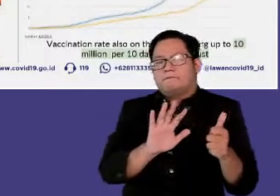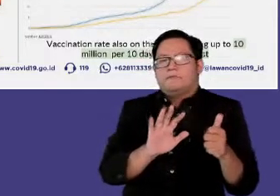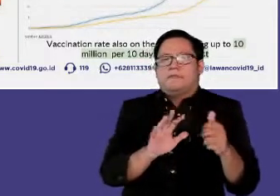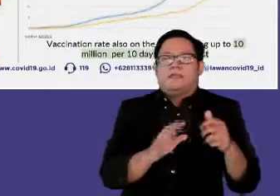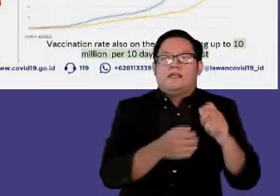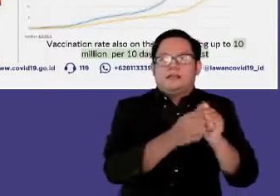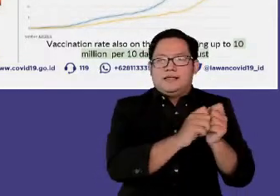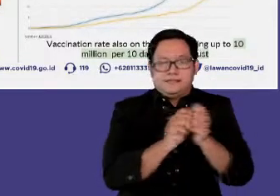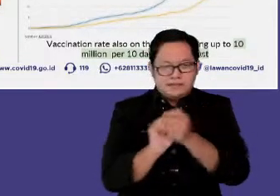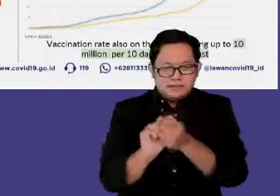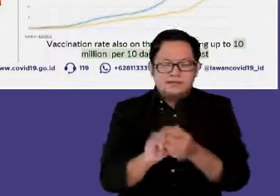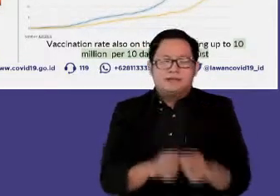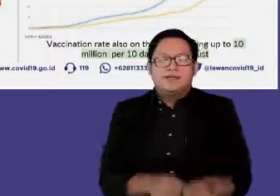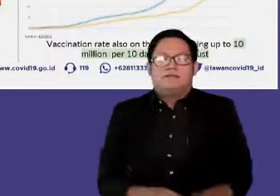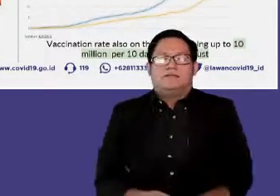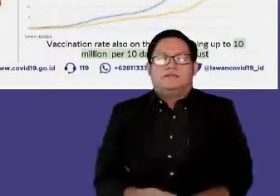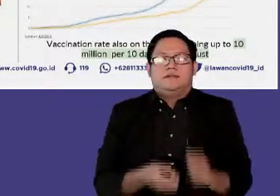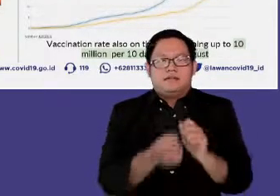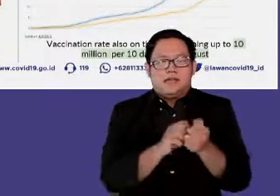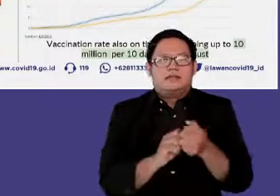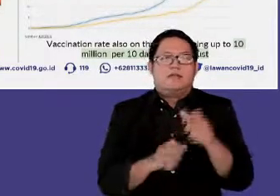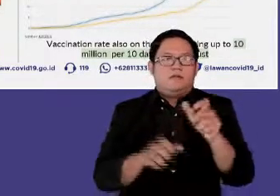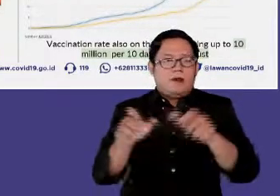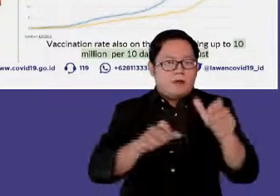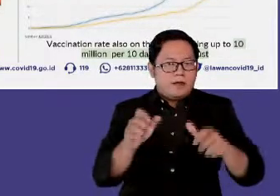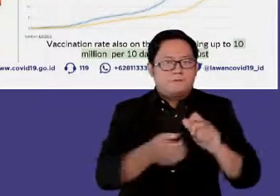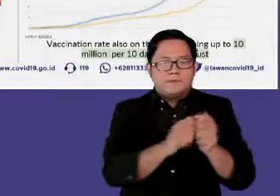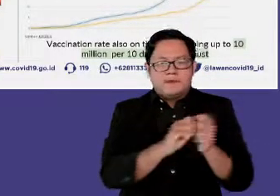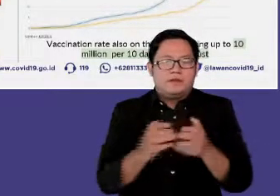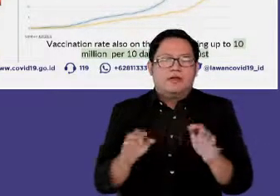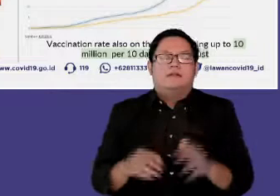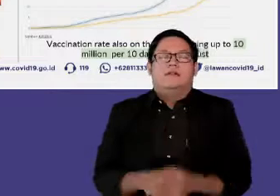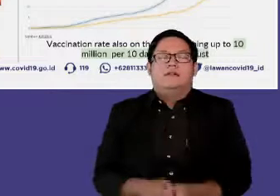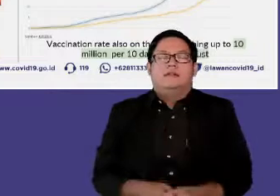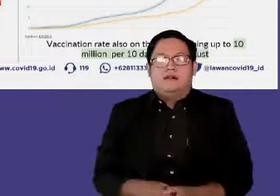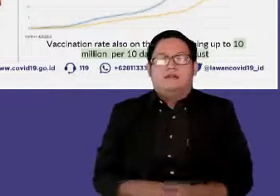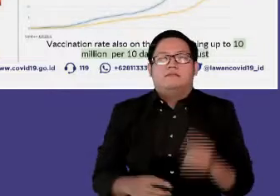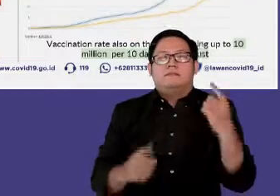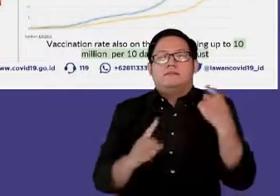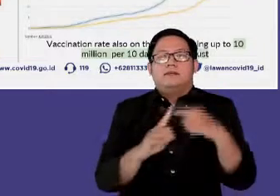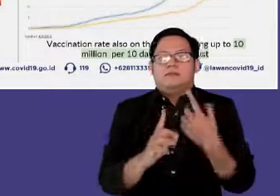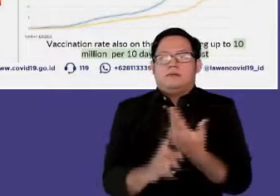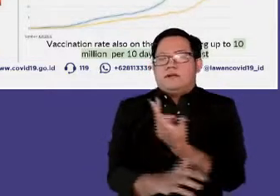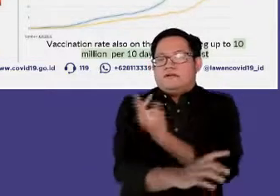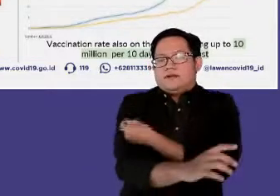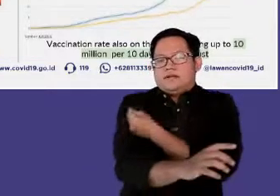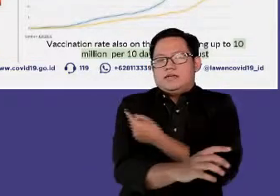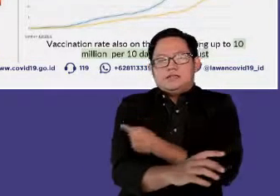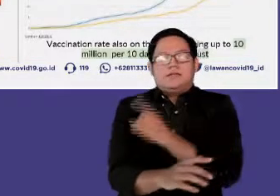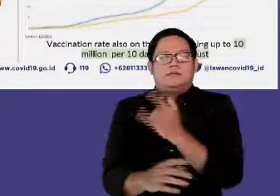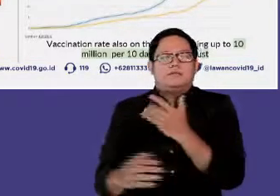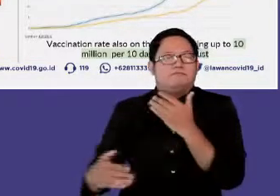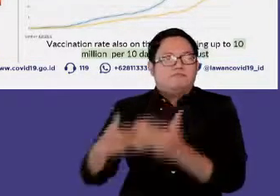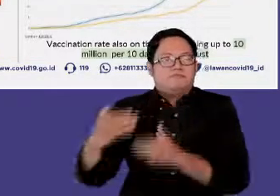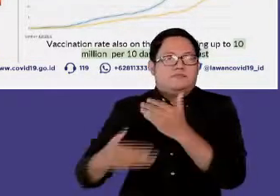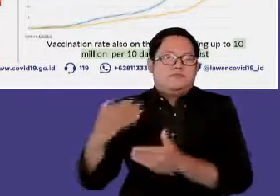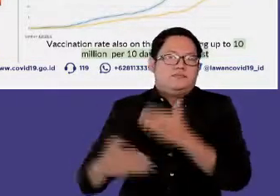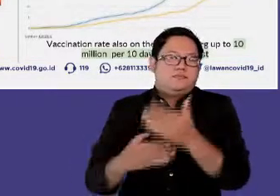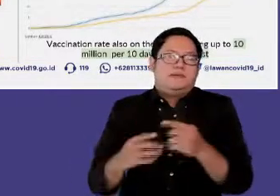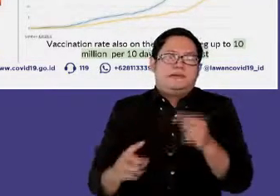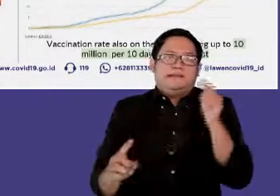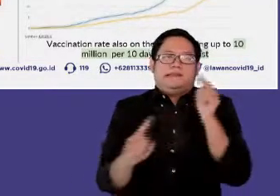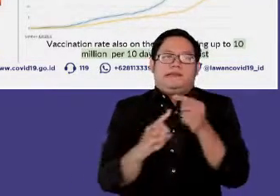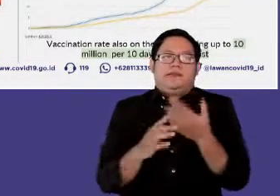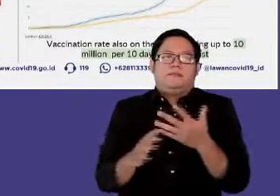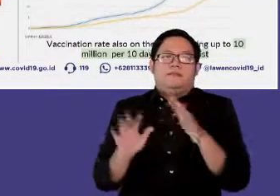prevent a spike in cases, the vaccination rate will continue to increase to reach 10 million per 10